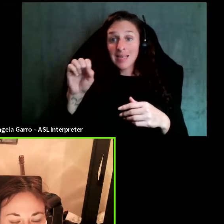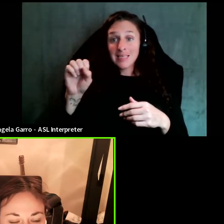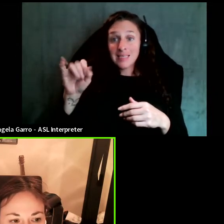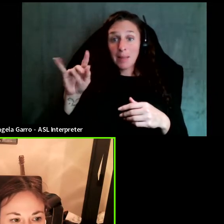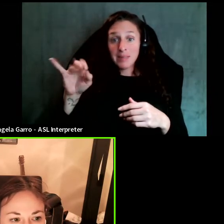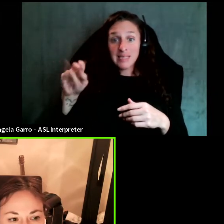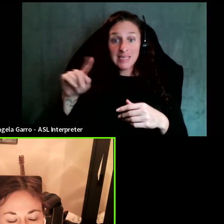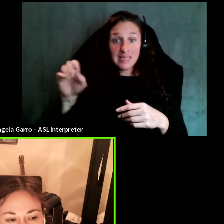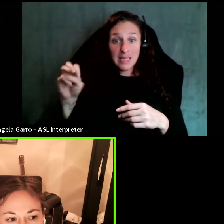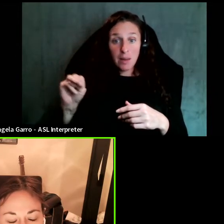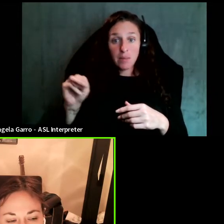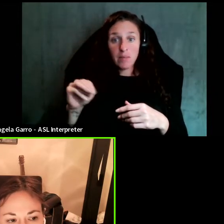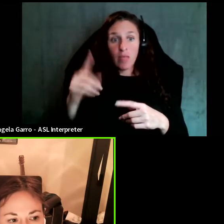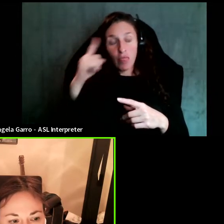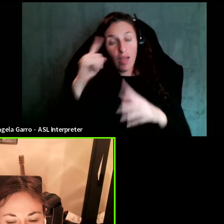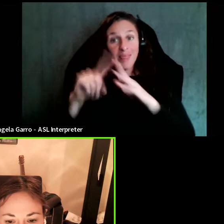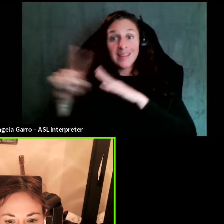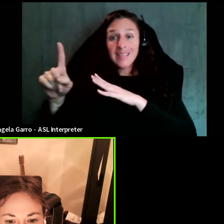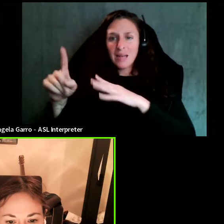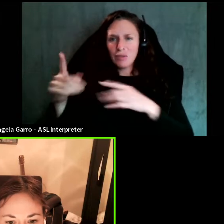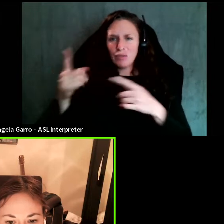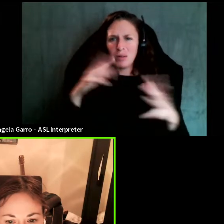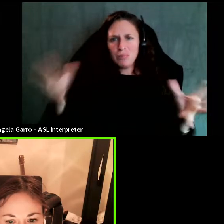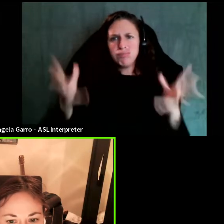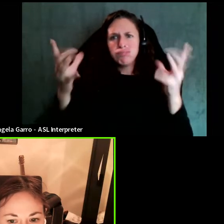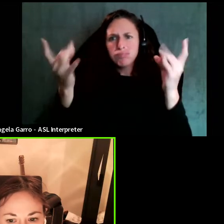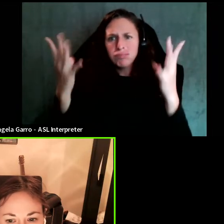rampant in our community. And I've been listening to what's been